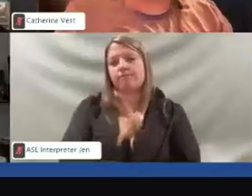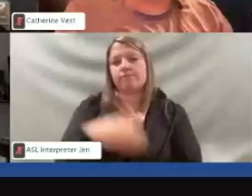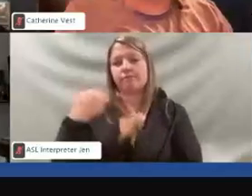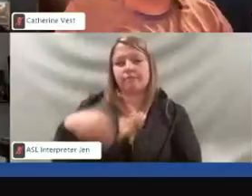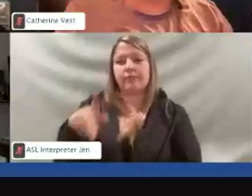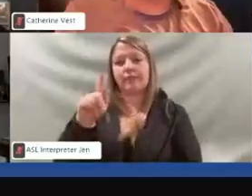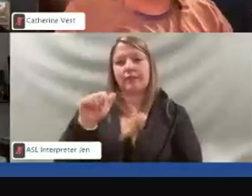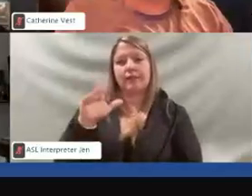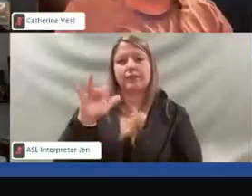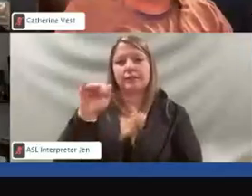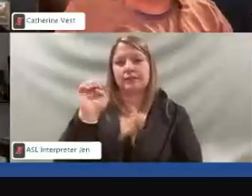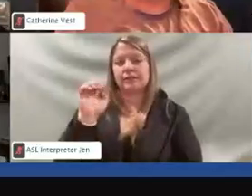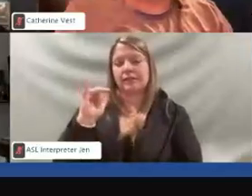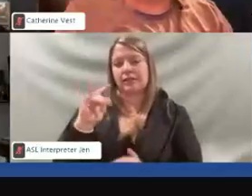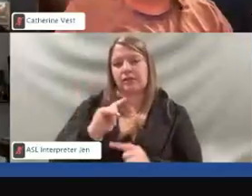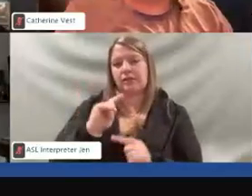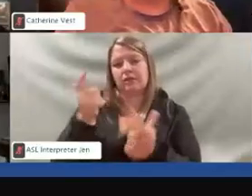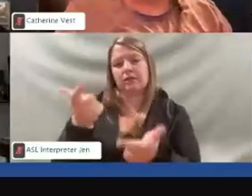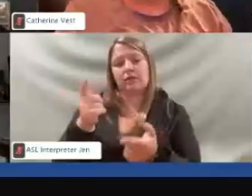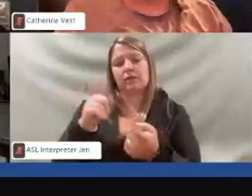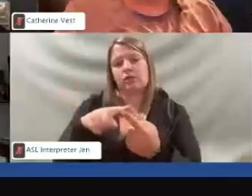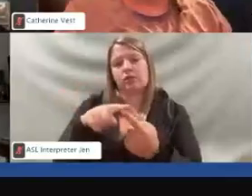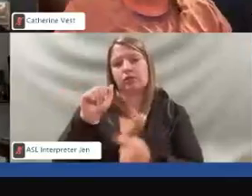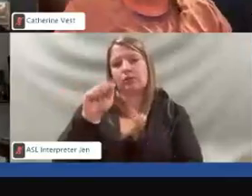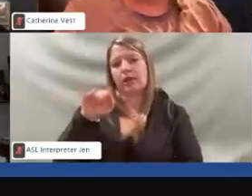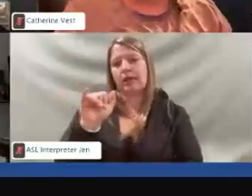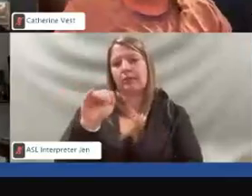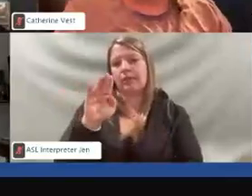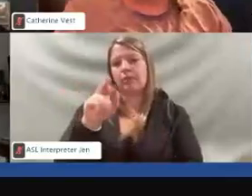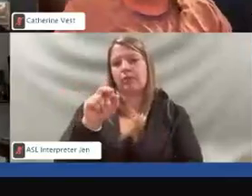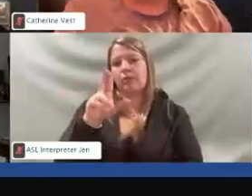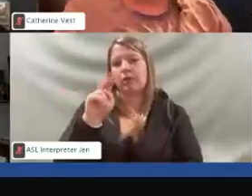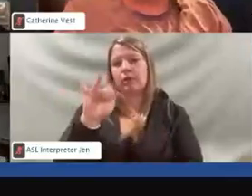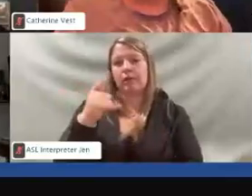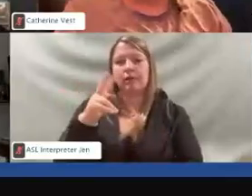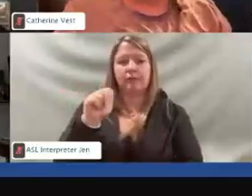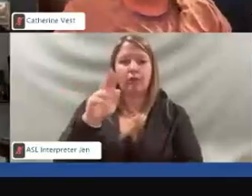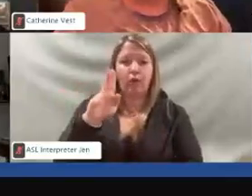Casey. I'll turn it over now to Amy Browning-Varble.